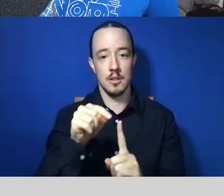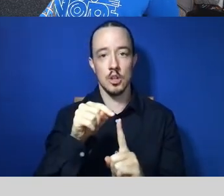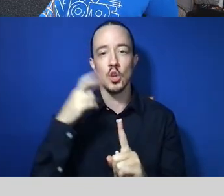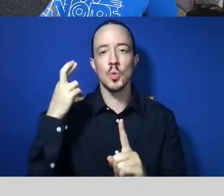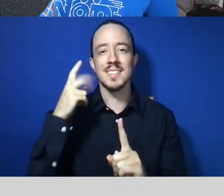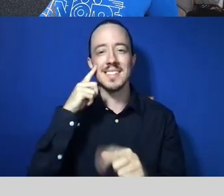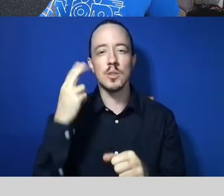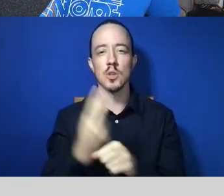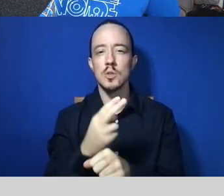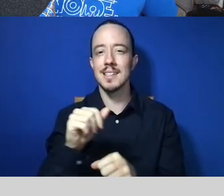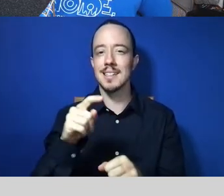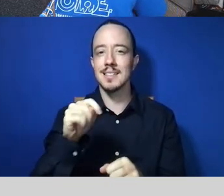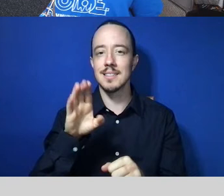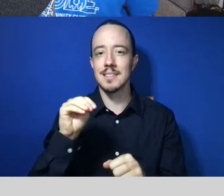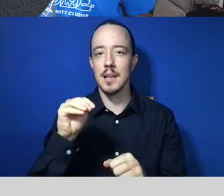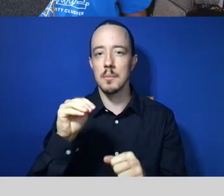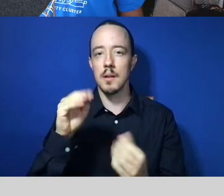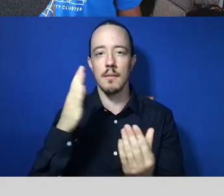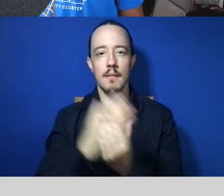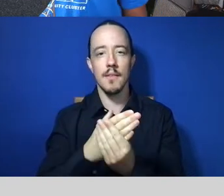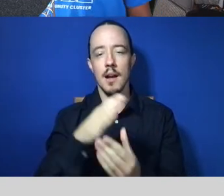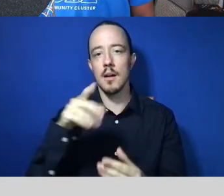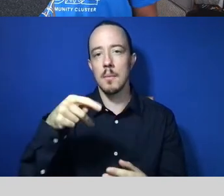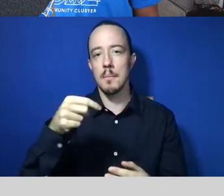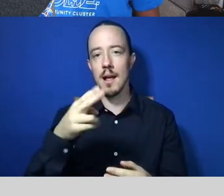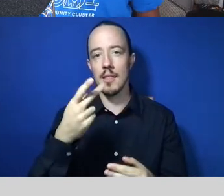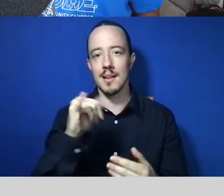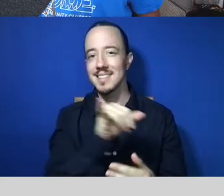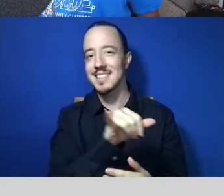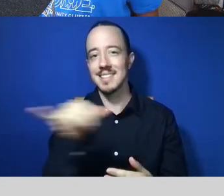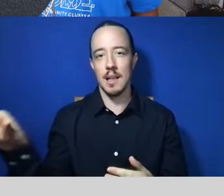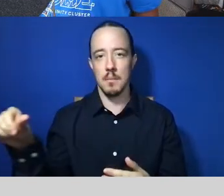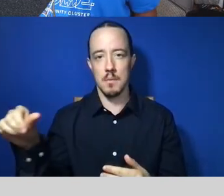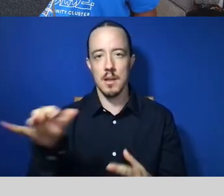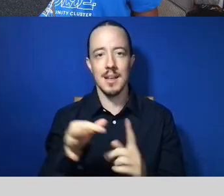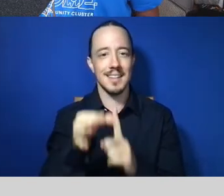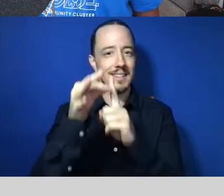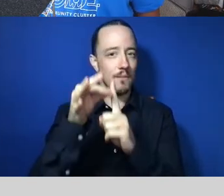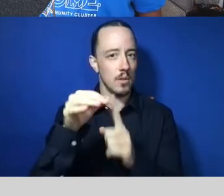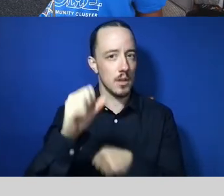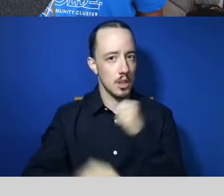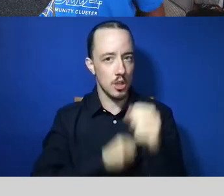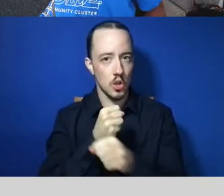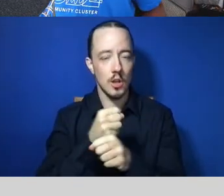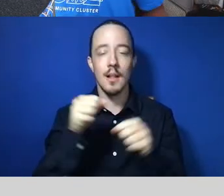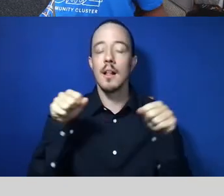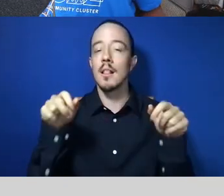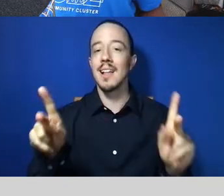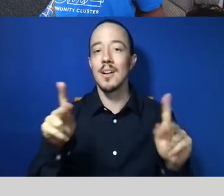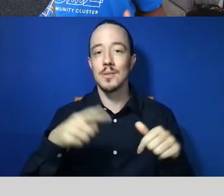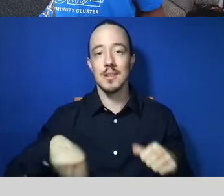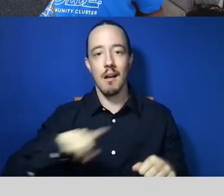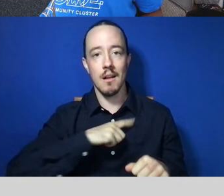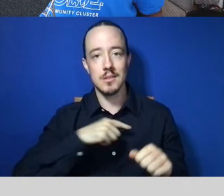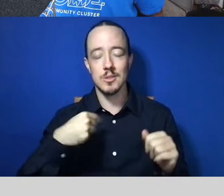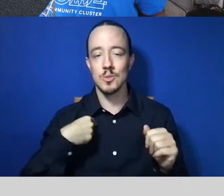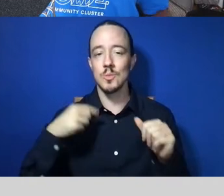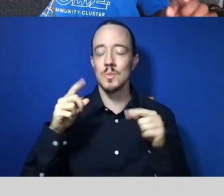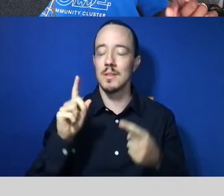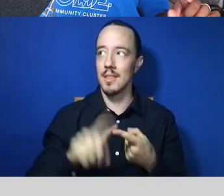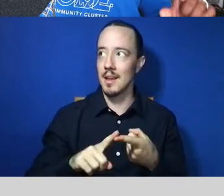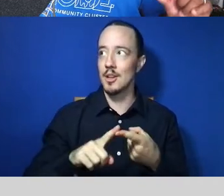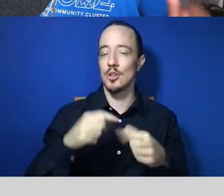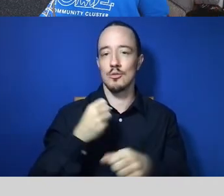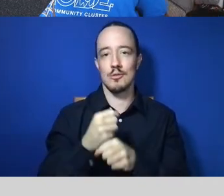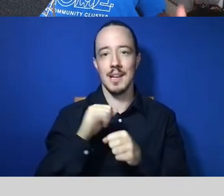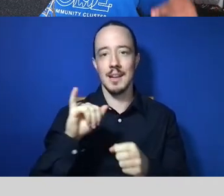we're using the stem of that file path is so that all these stems are the same except for the year, which gives us the ability